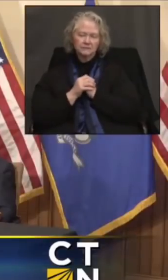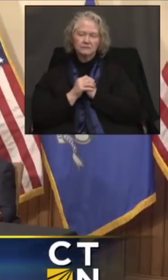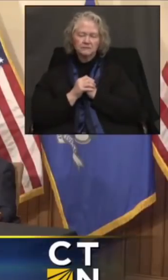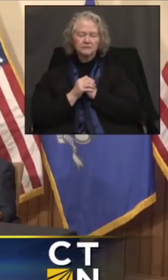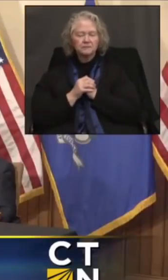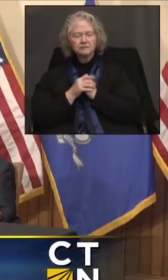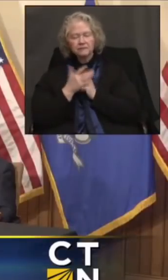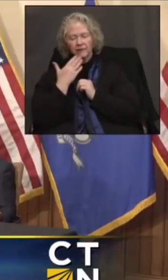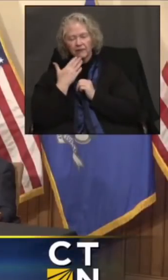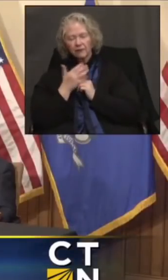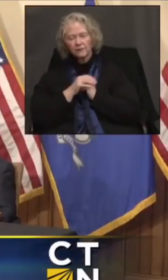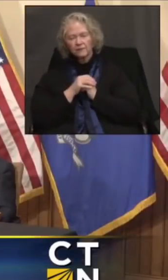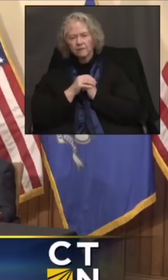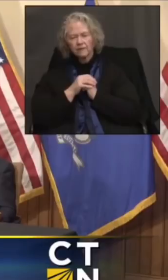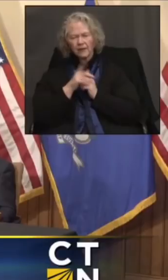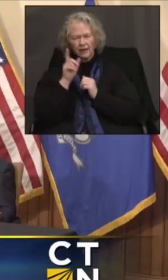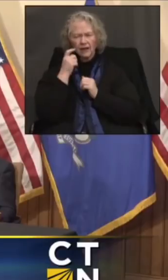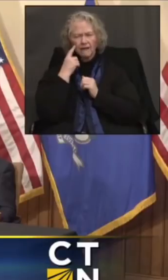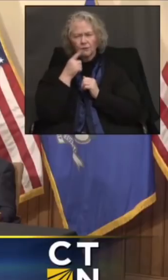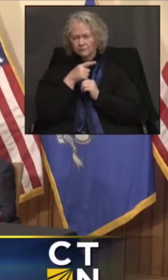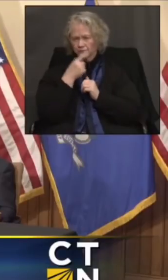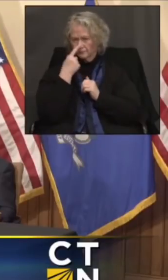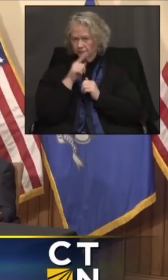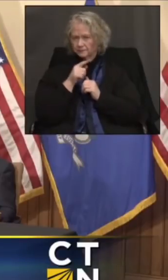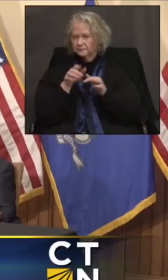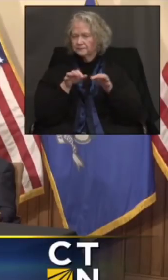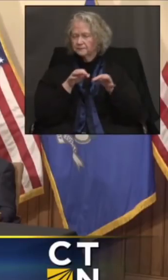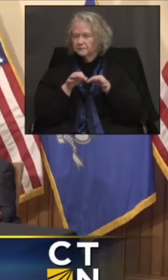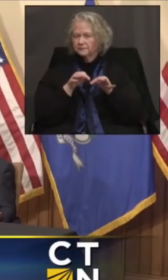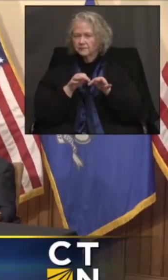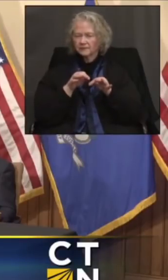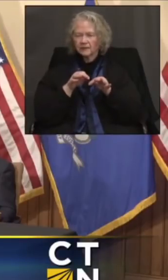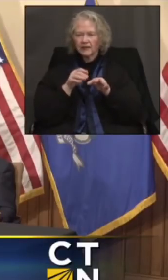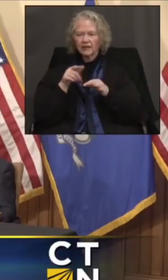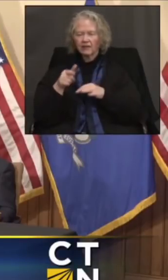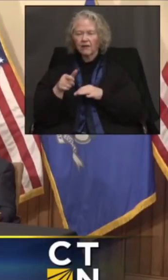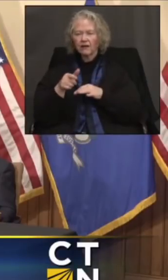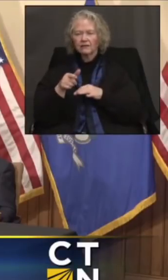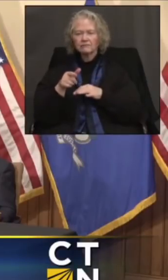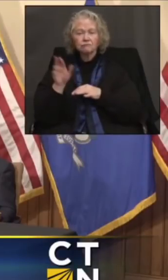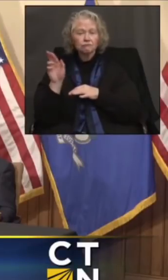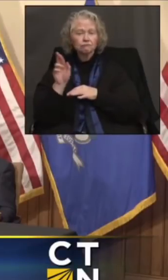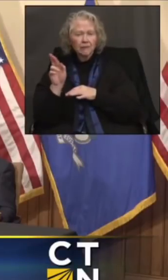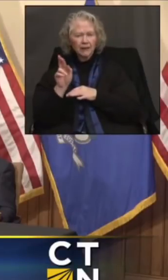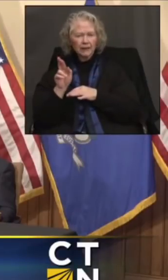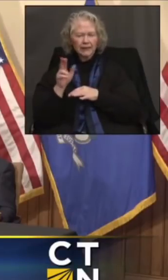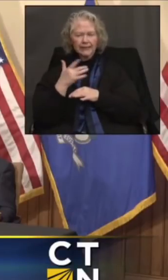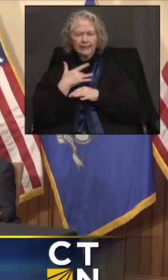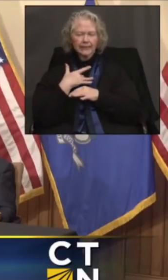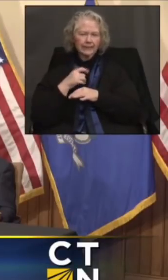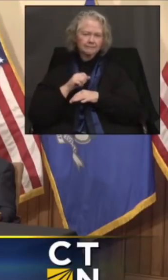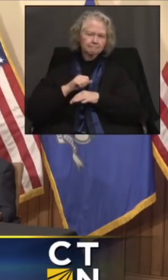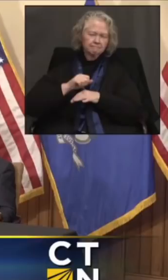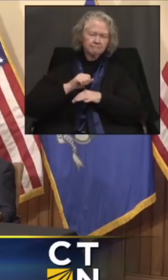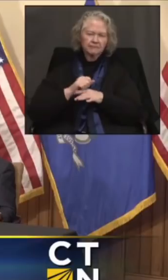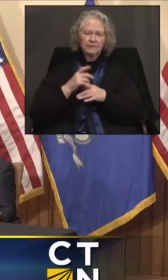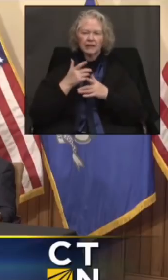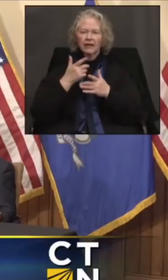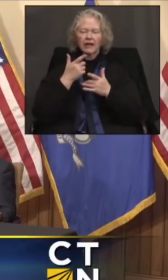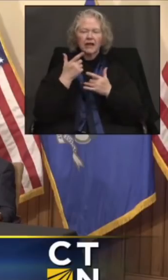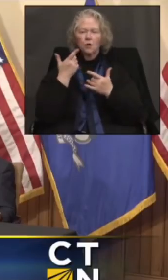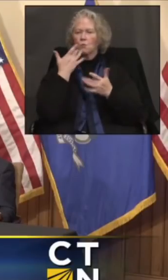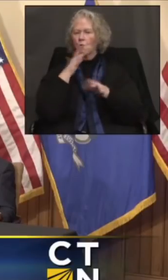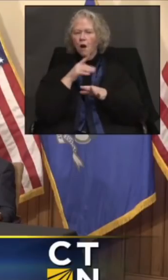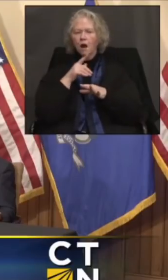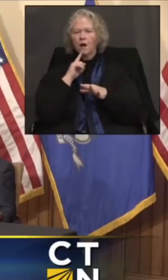Thank you. And then, Governor, could you also comment on some of the pushback we're seeing from the GOP in regards to the extension of your